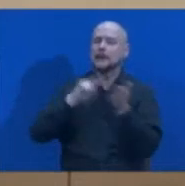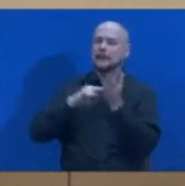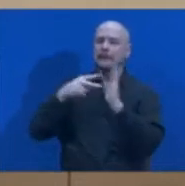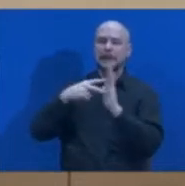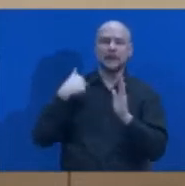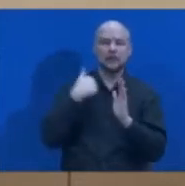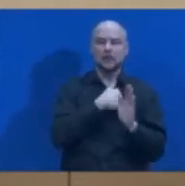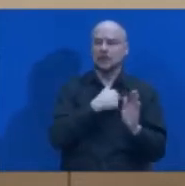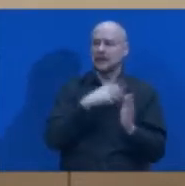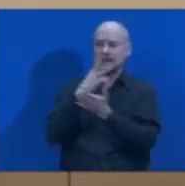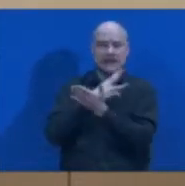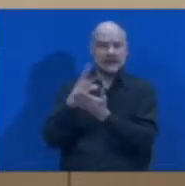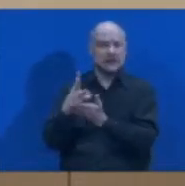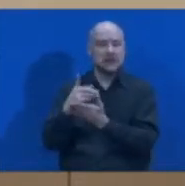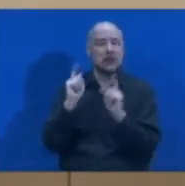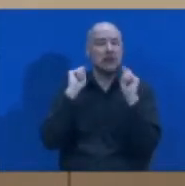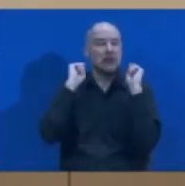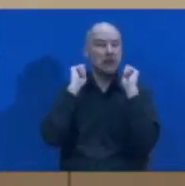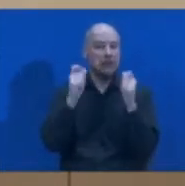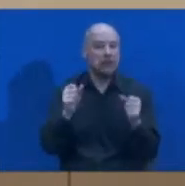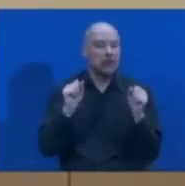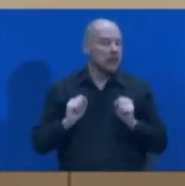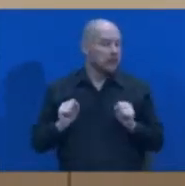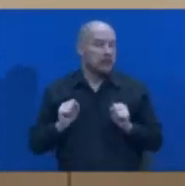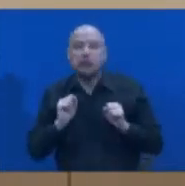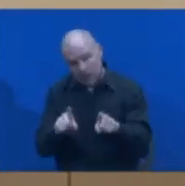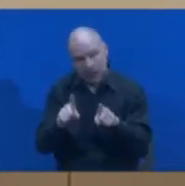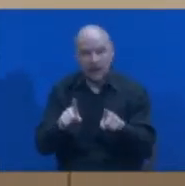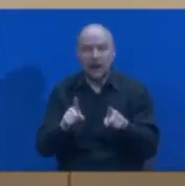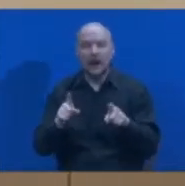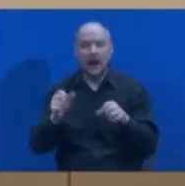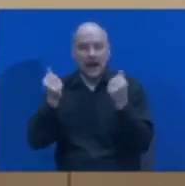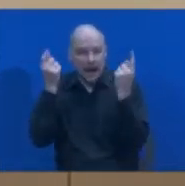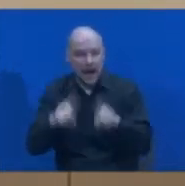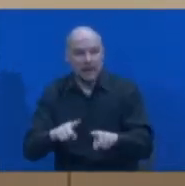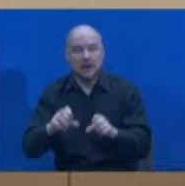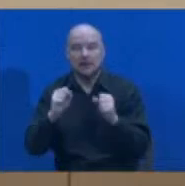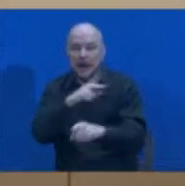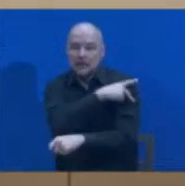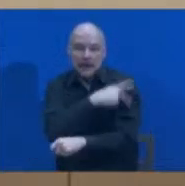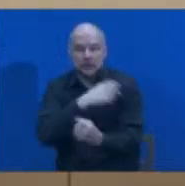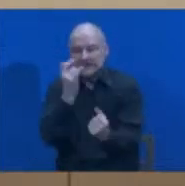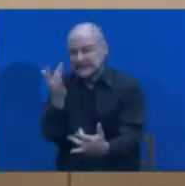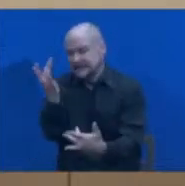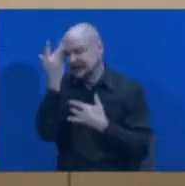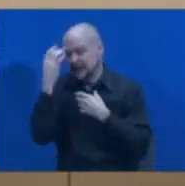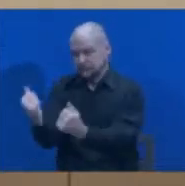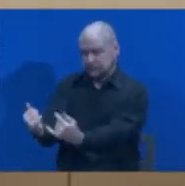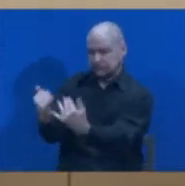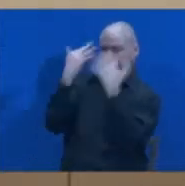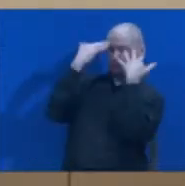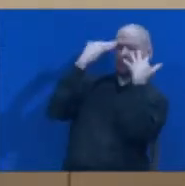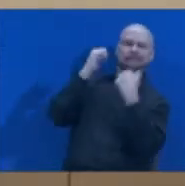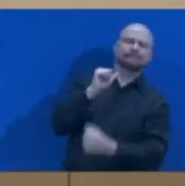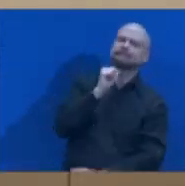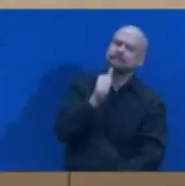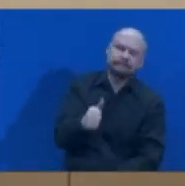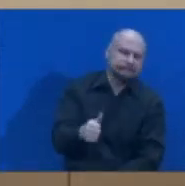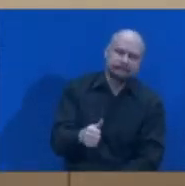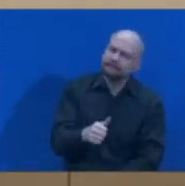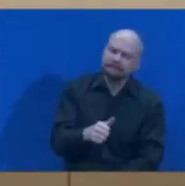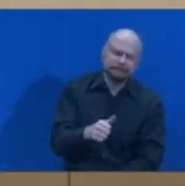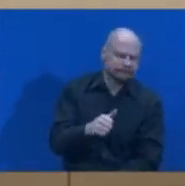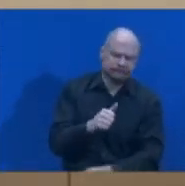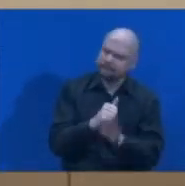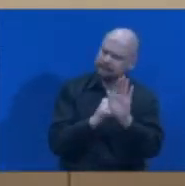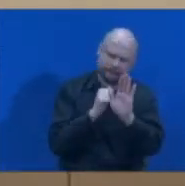in a position where all of a sudden 100% of our beds are filled and it snuck up on us. I think we're going to